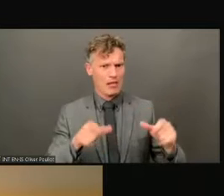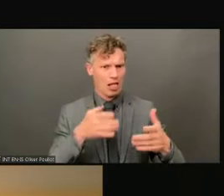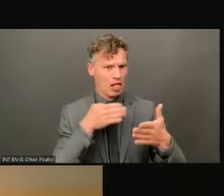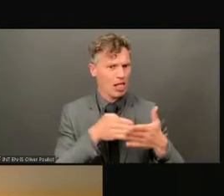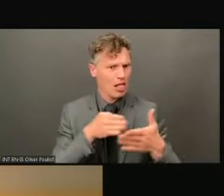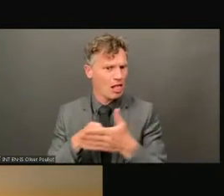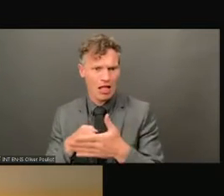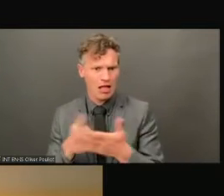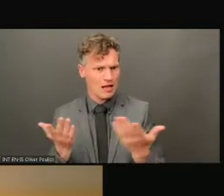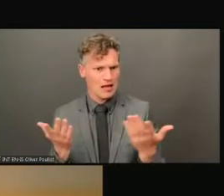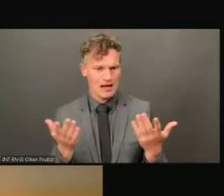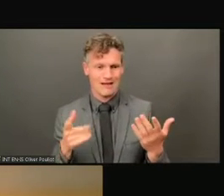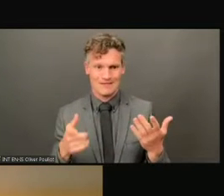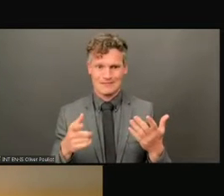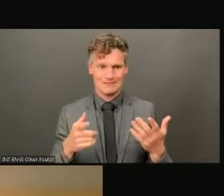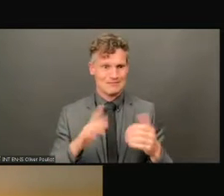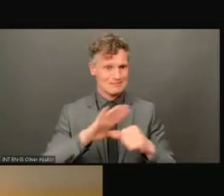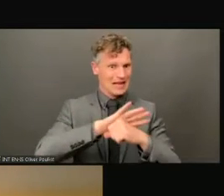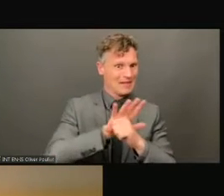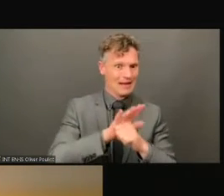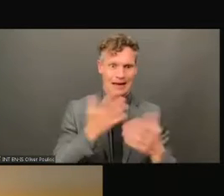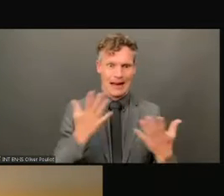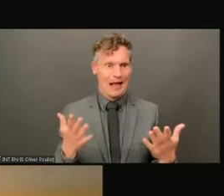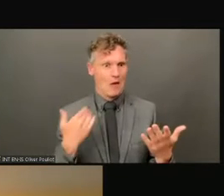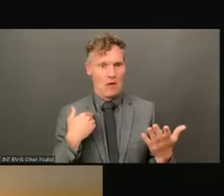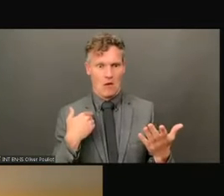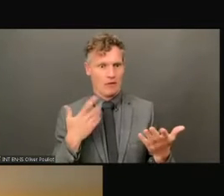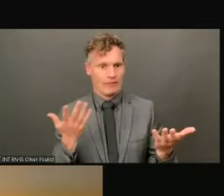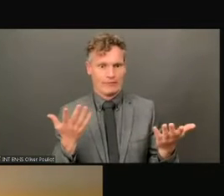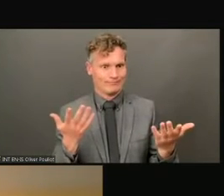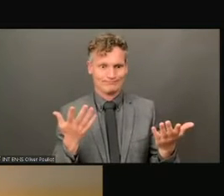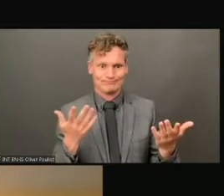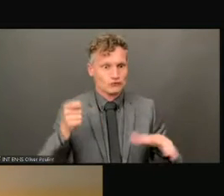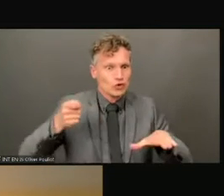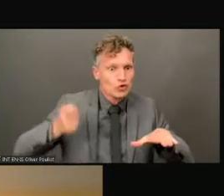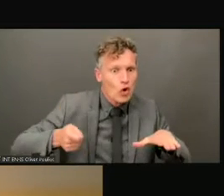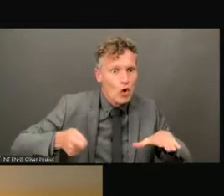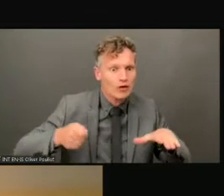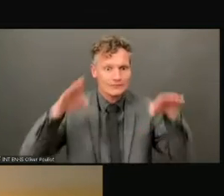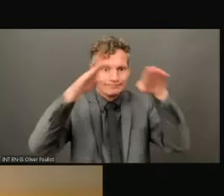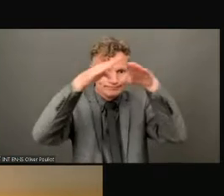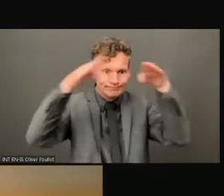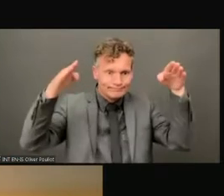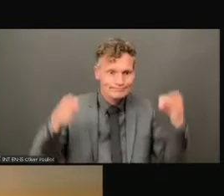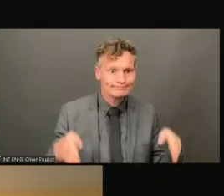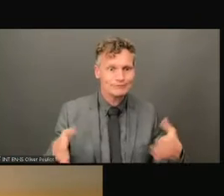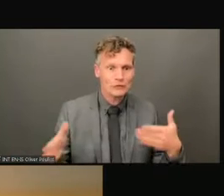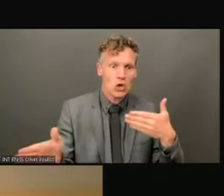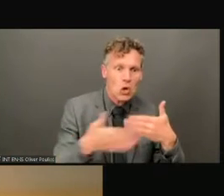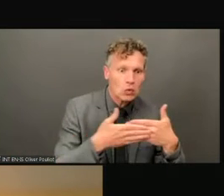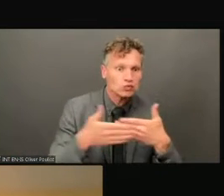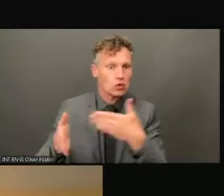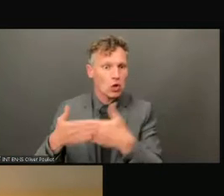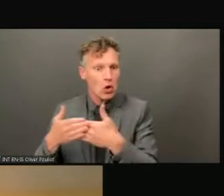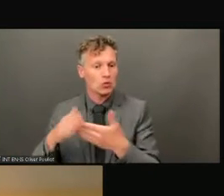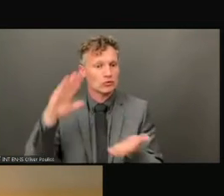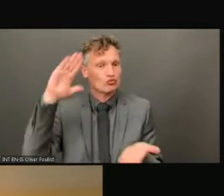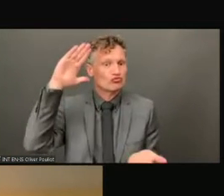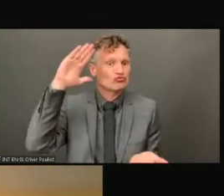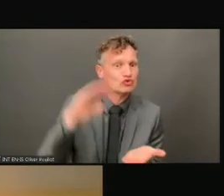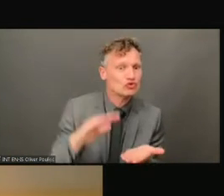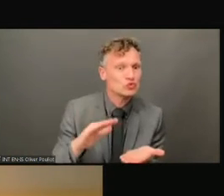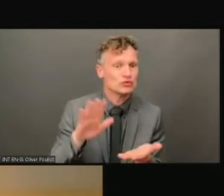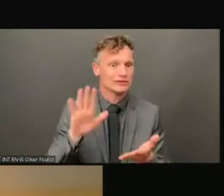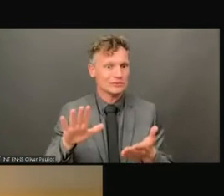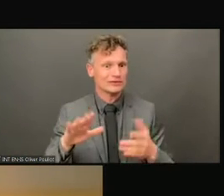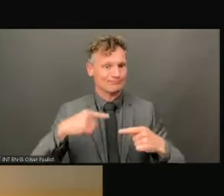judicial system. Courts were closing, are reducing or adjusting their operations, which can negatively affect the provisions